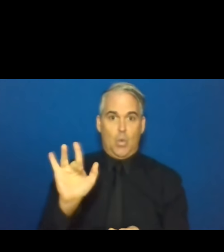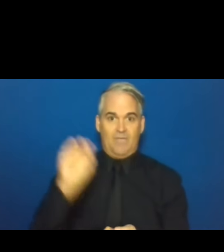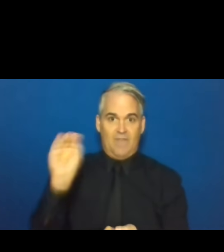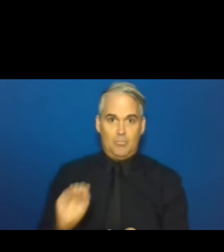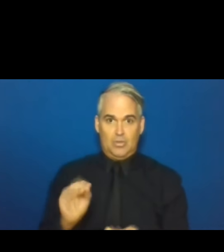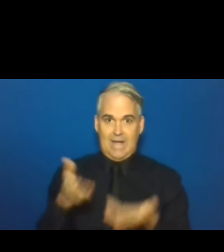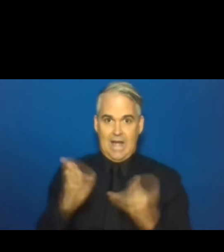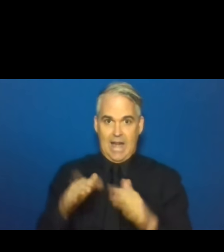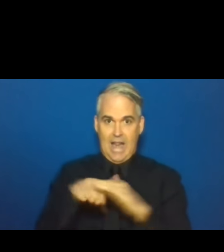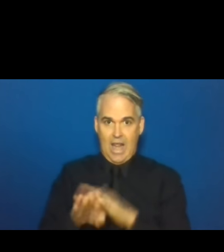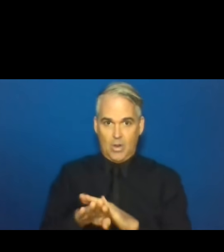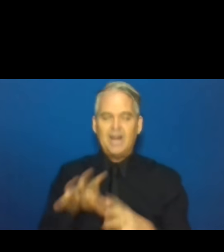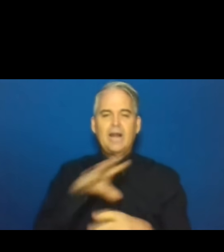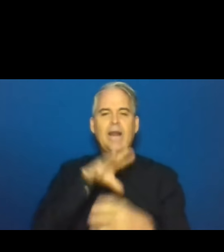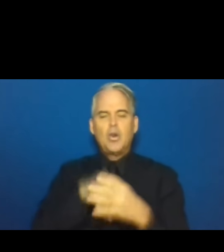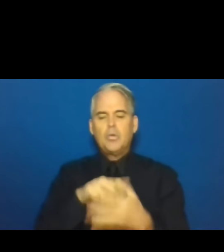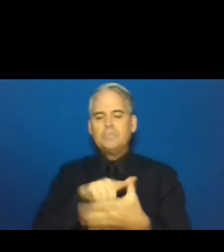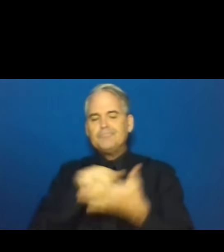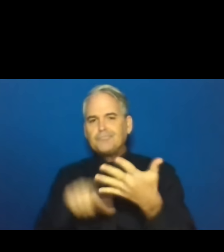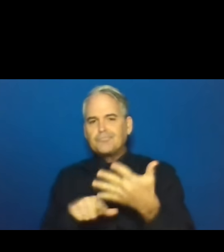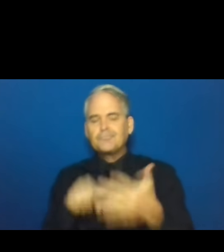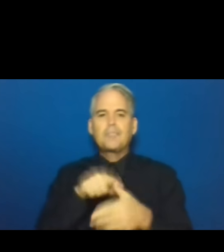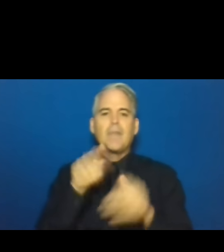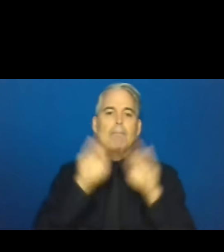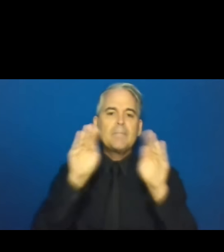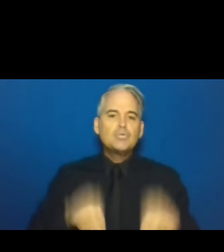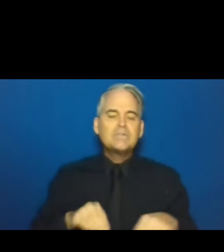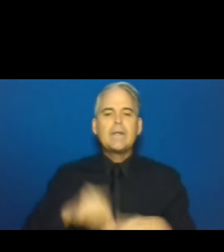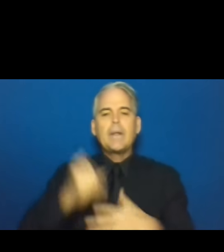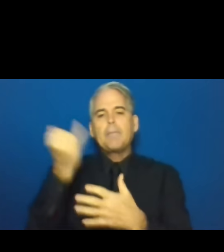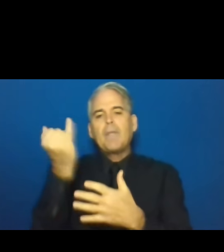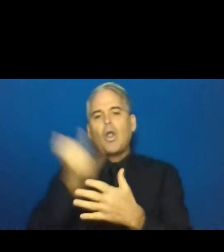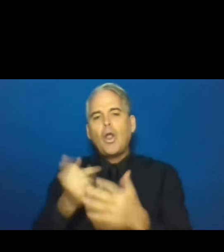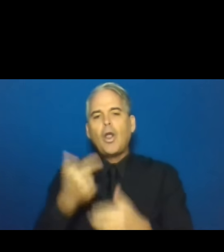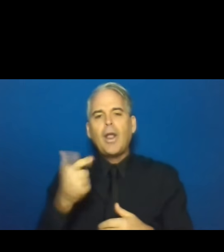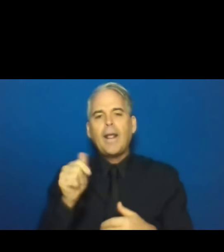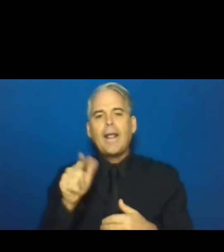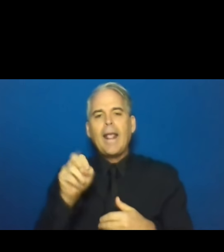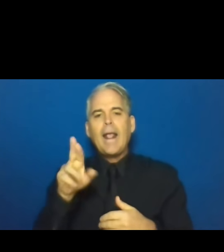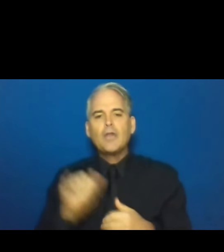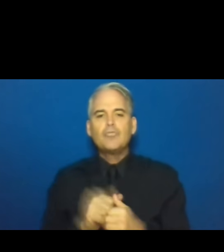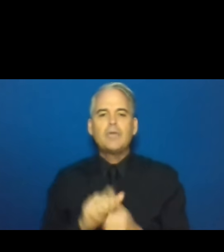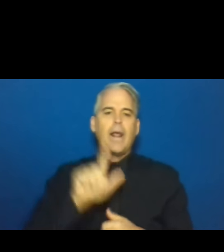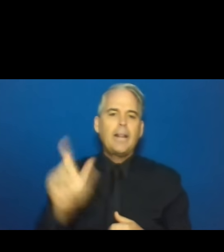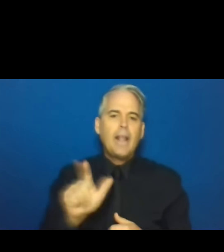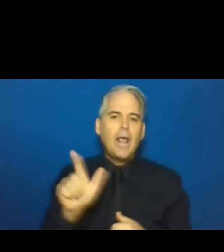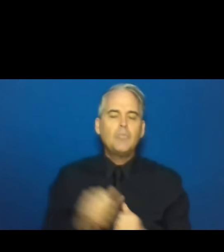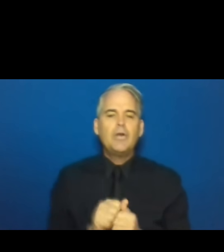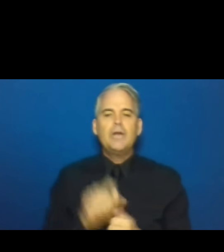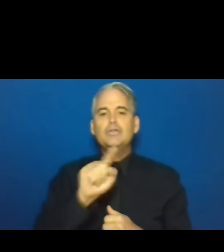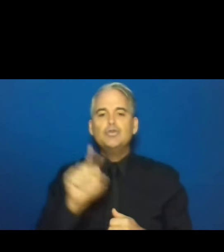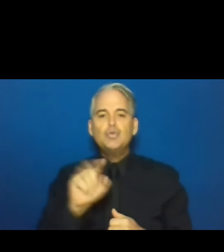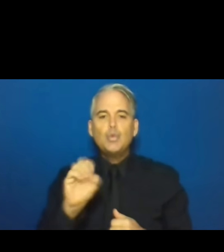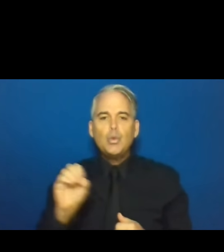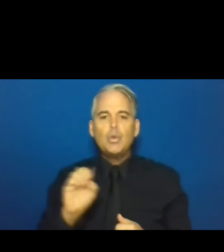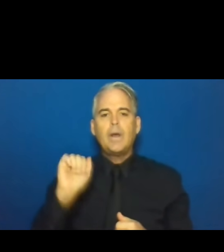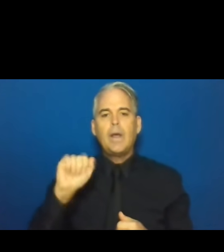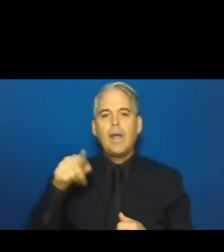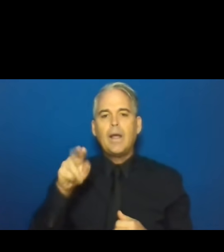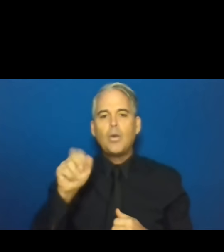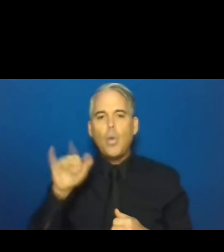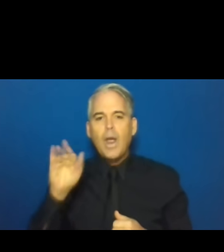following: museums, art galleries, libraries, zoos and aquariums,